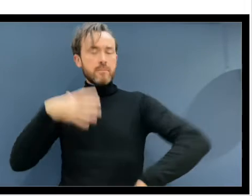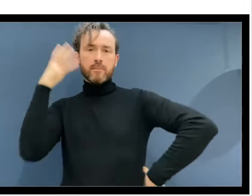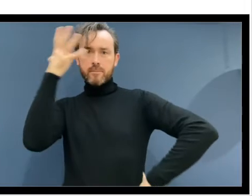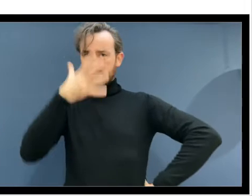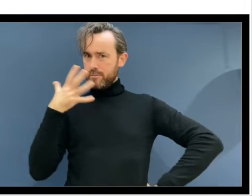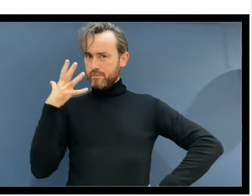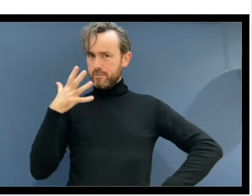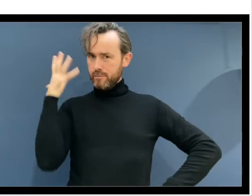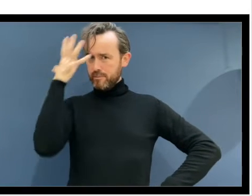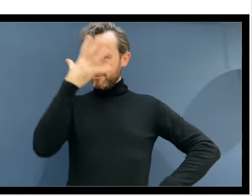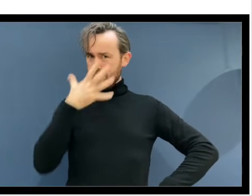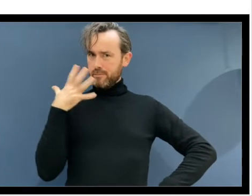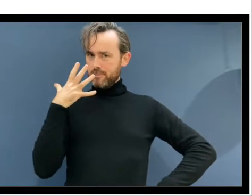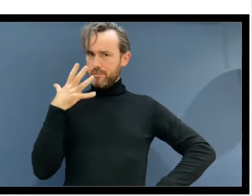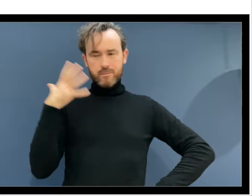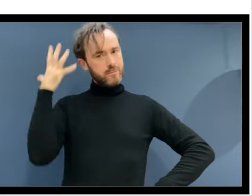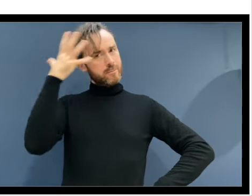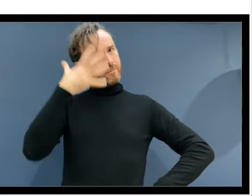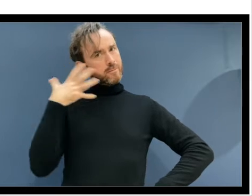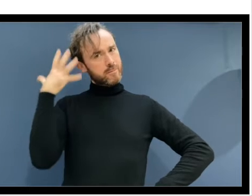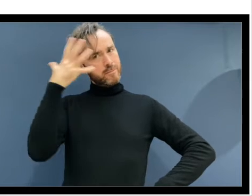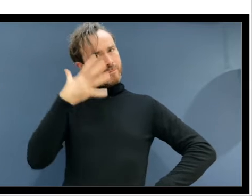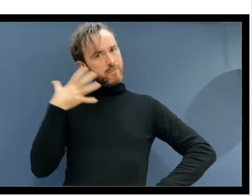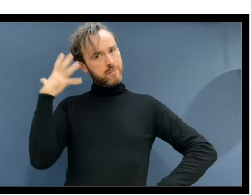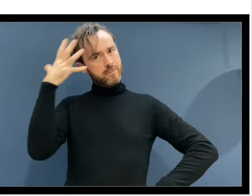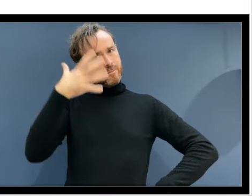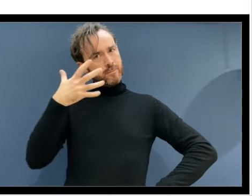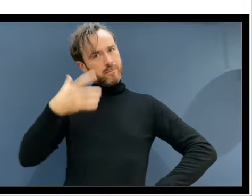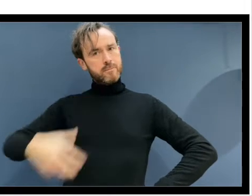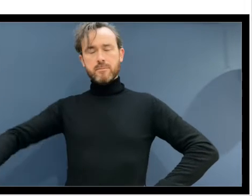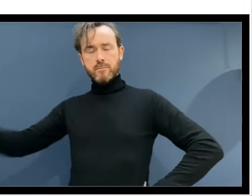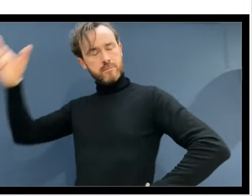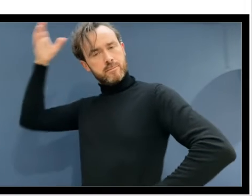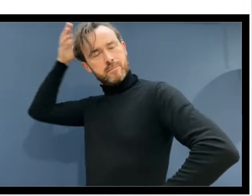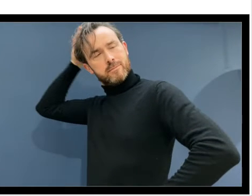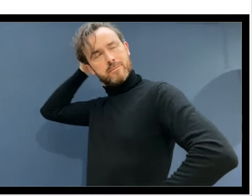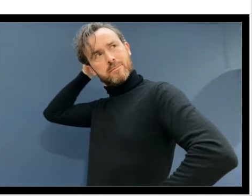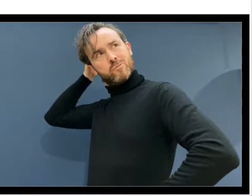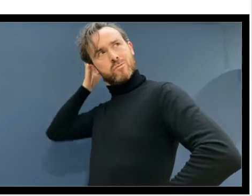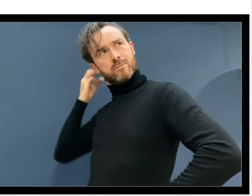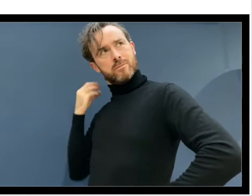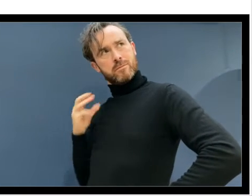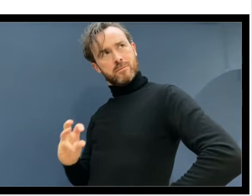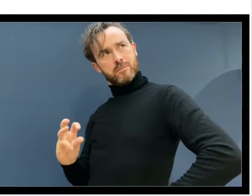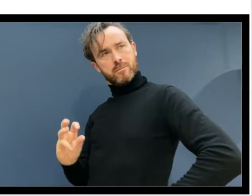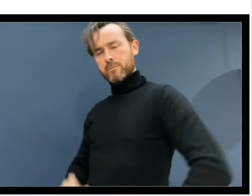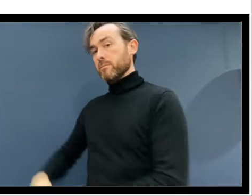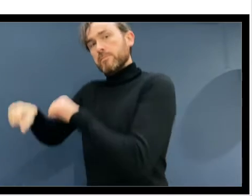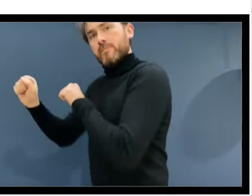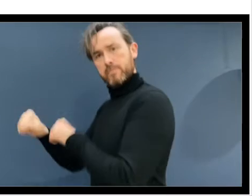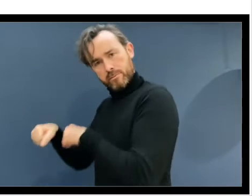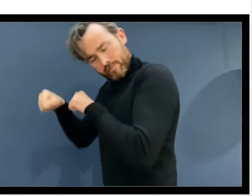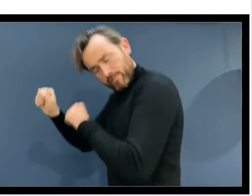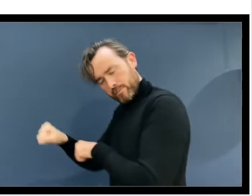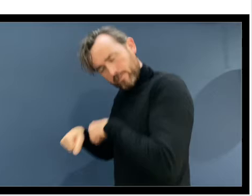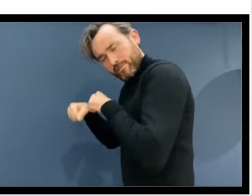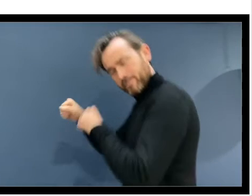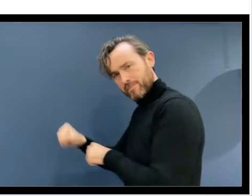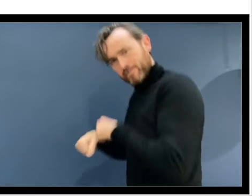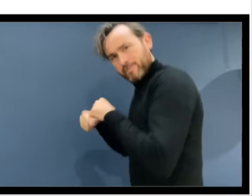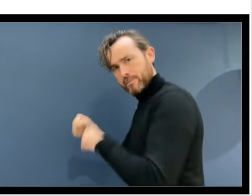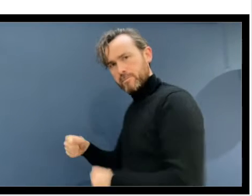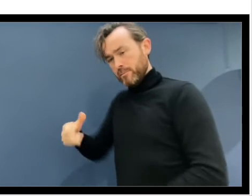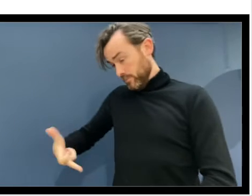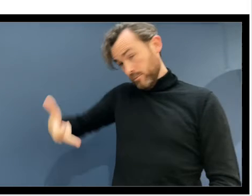egg. F is for flower. What a lovely scent. G is for girl. H is